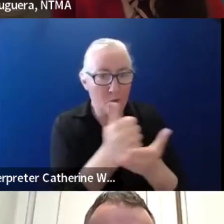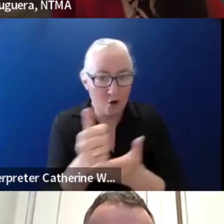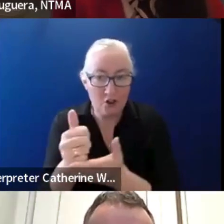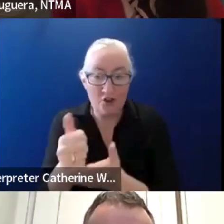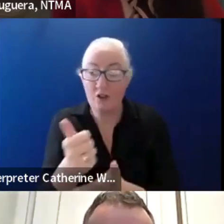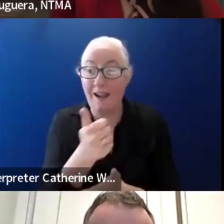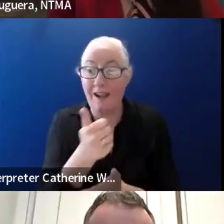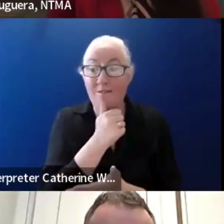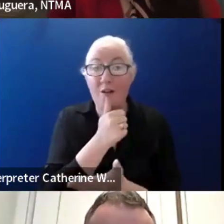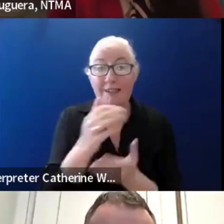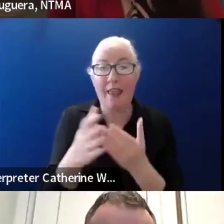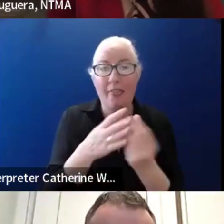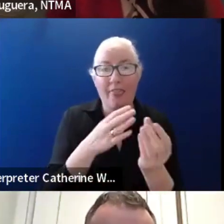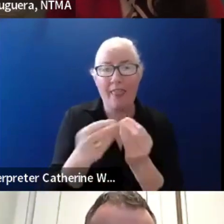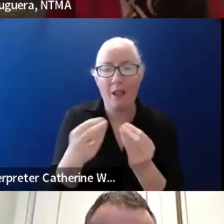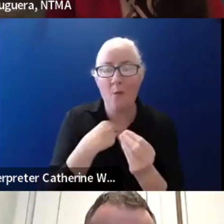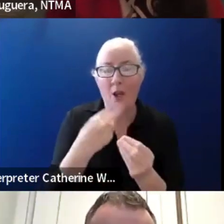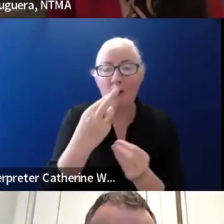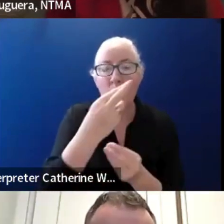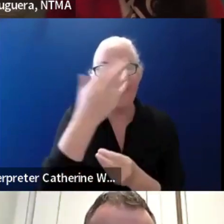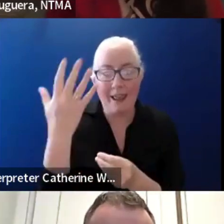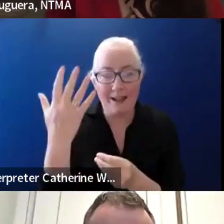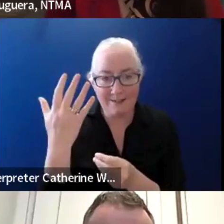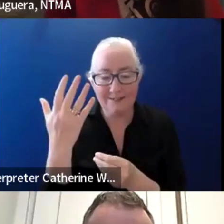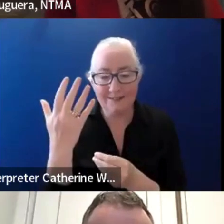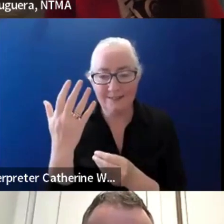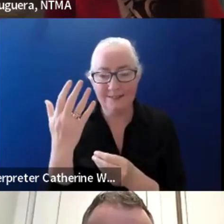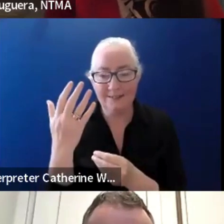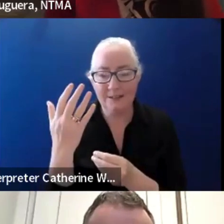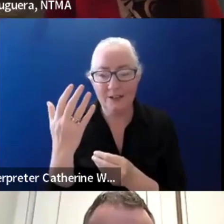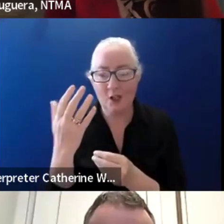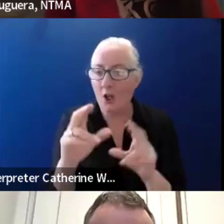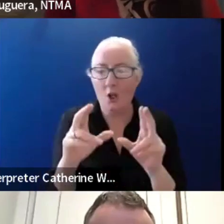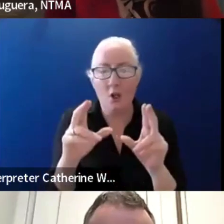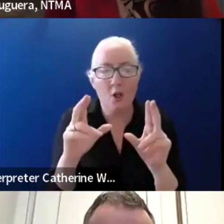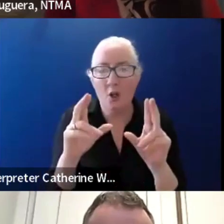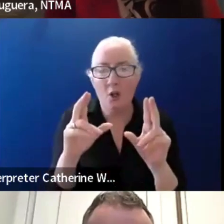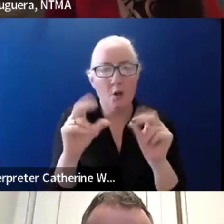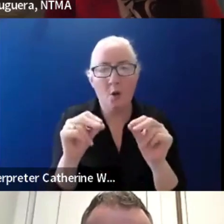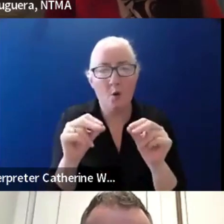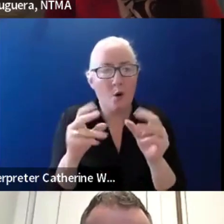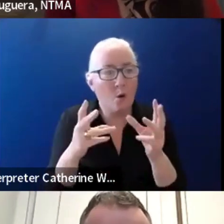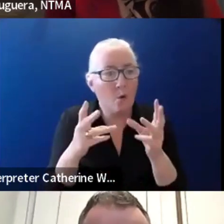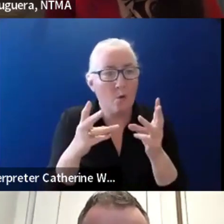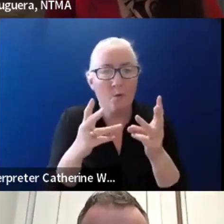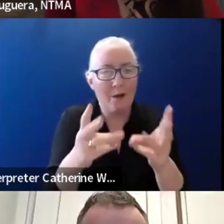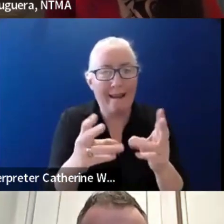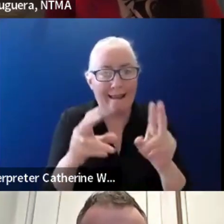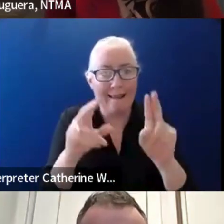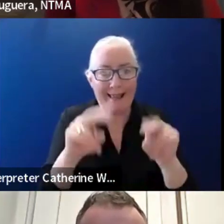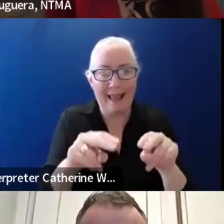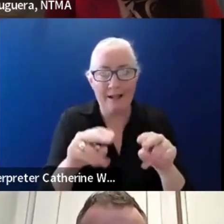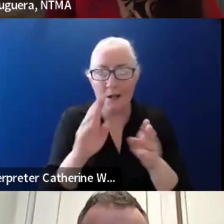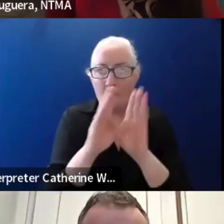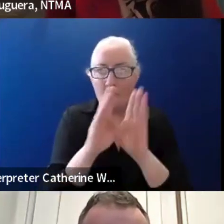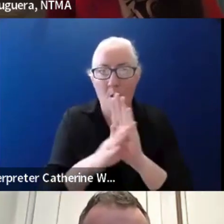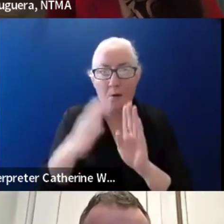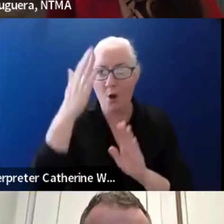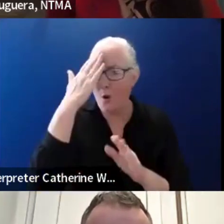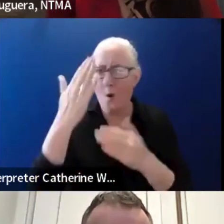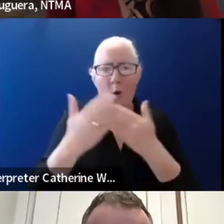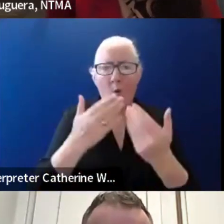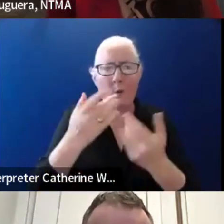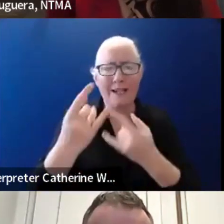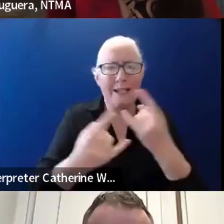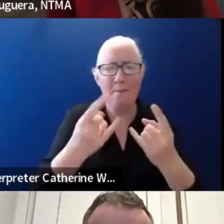thing we realized is that there was no channel really to get to know what was happening. If one of